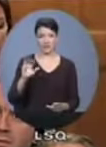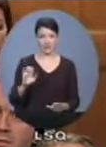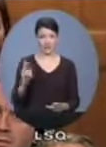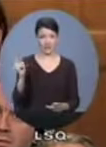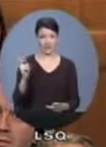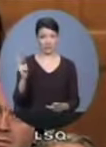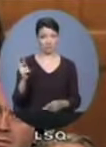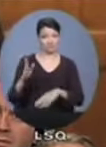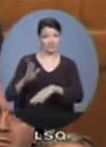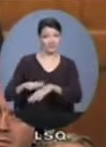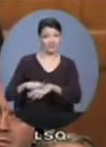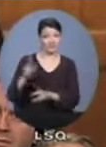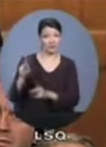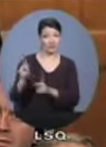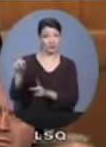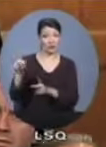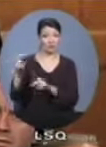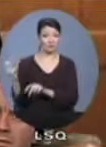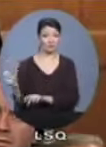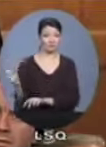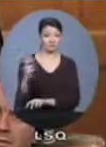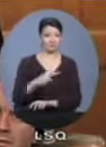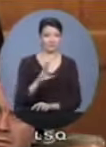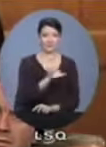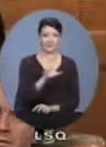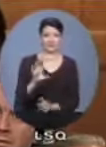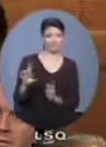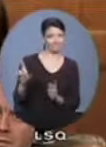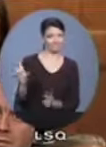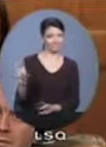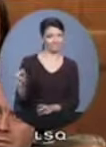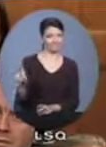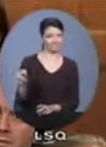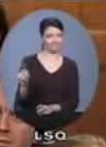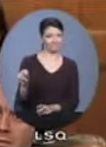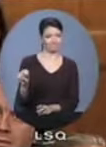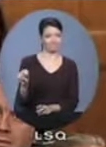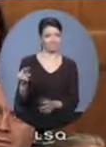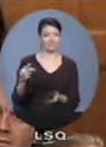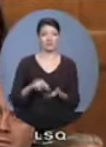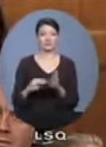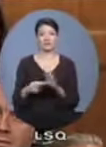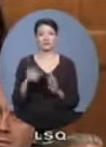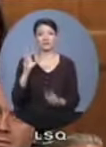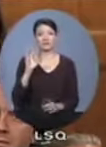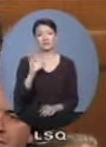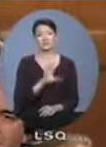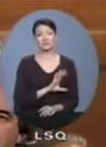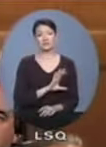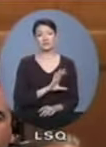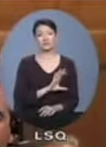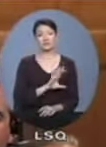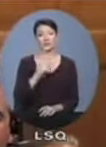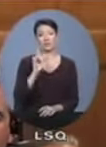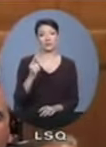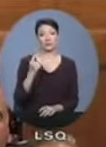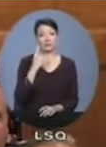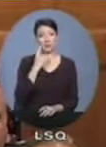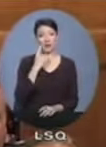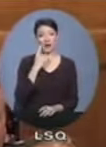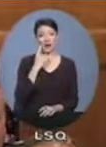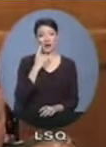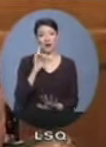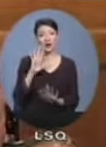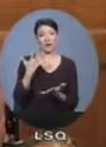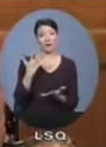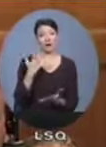the government is taking to ensure not only that Canadians are protected at home, but also that foreign governments are